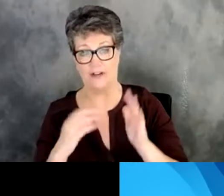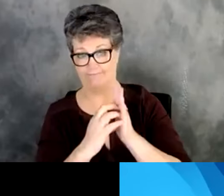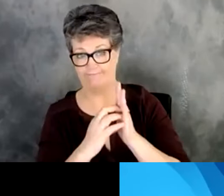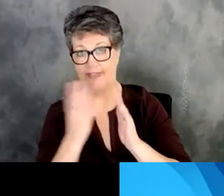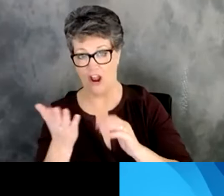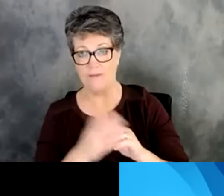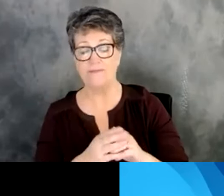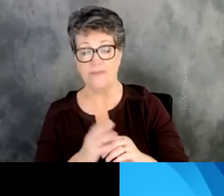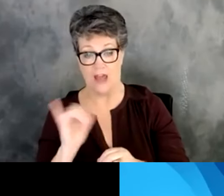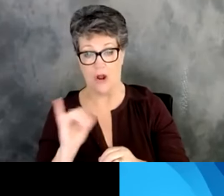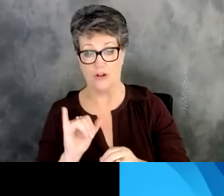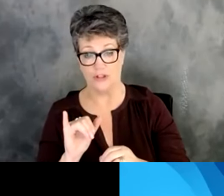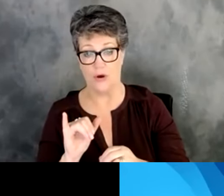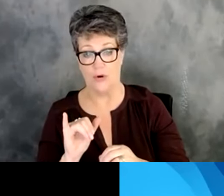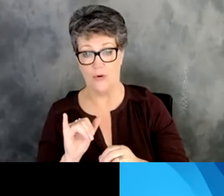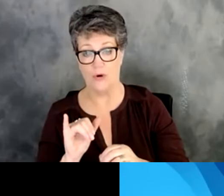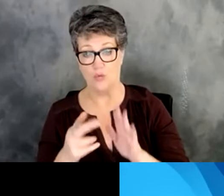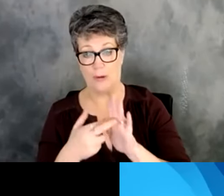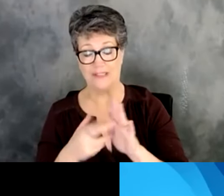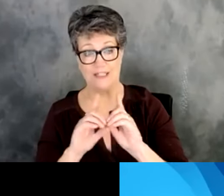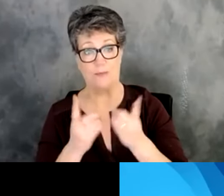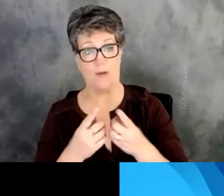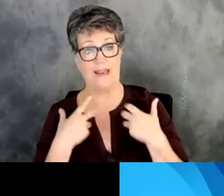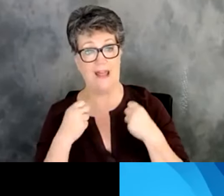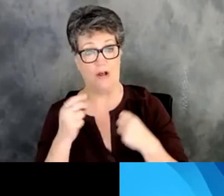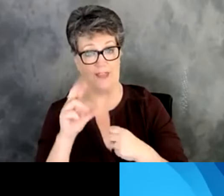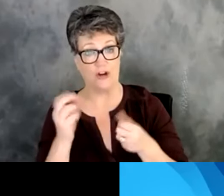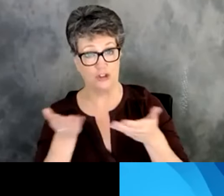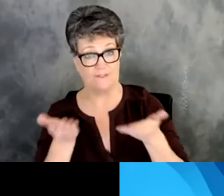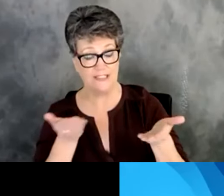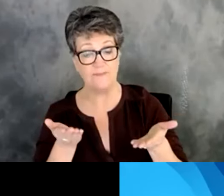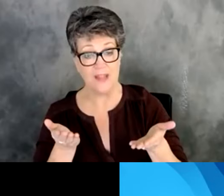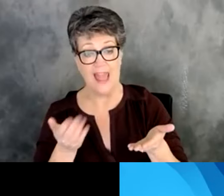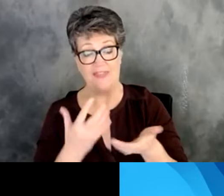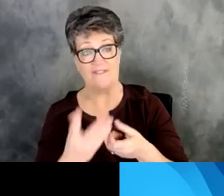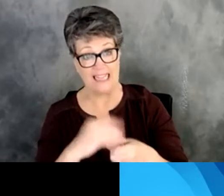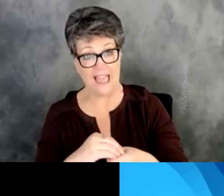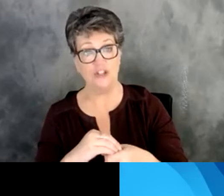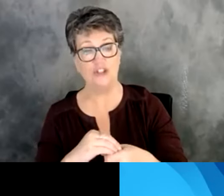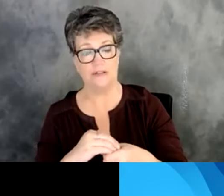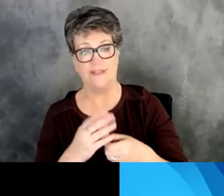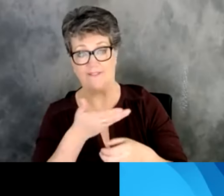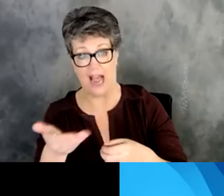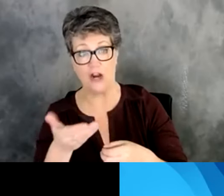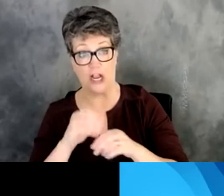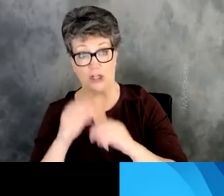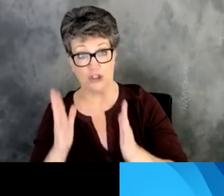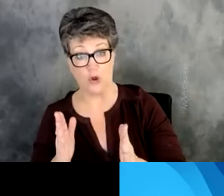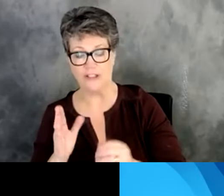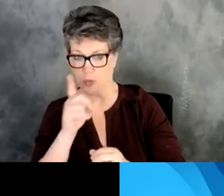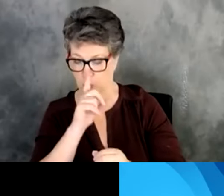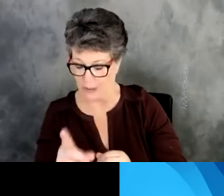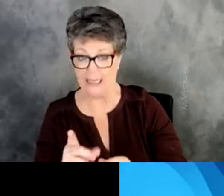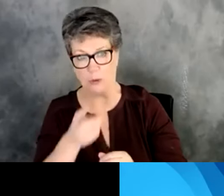as Anastasia Dodson representing Department of Healthcare Services. They have engaged a consultant who is really putting us through a